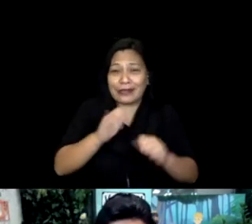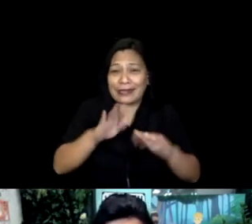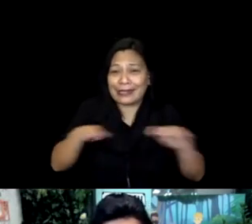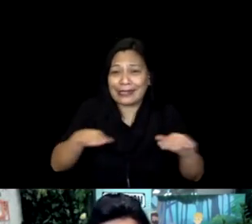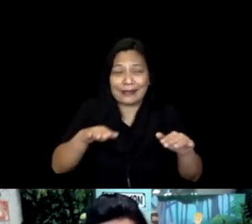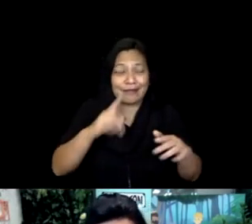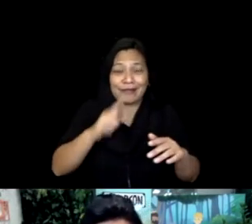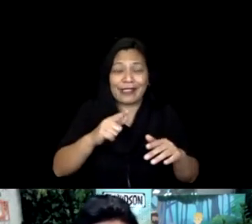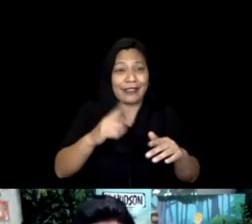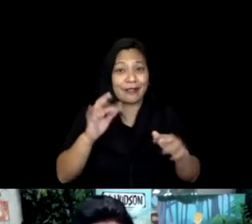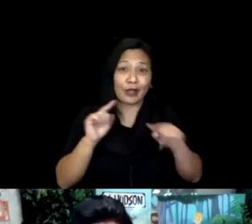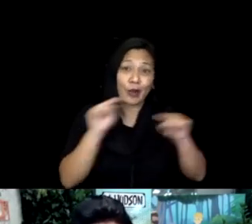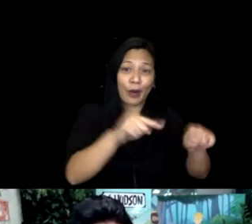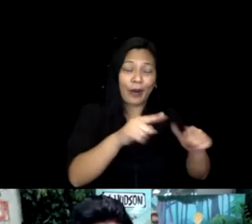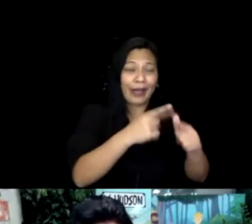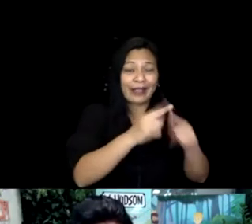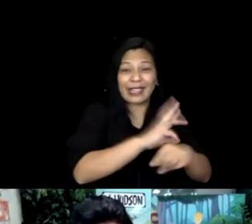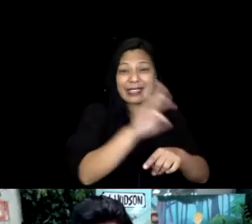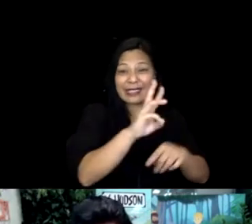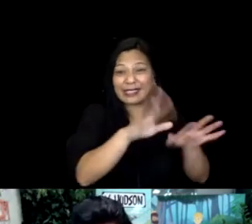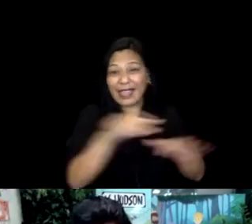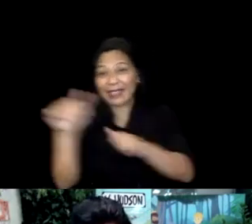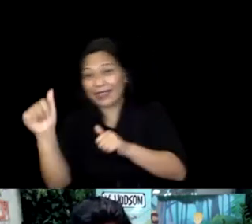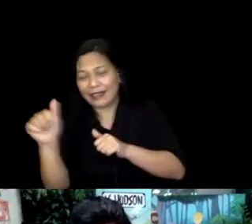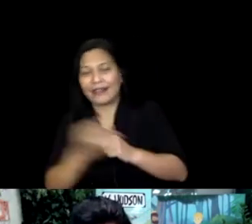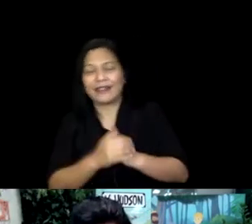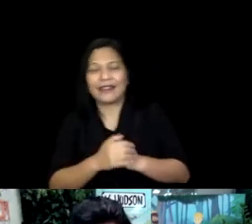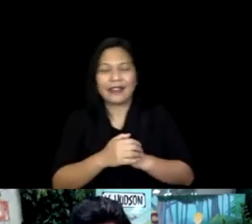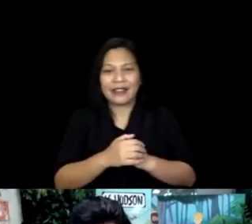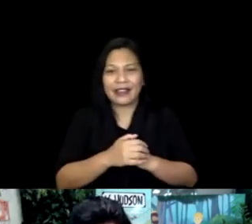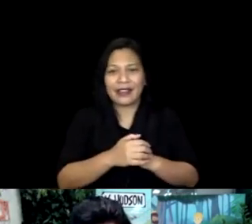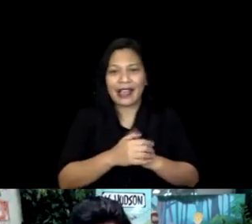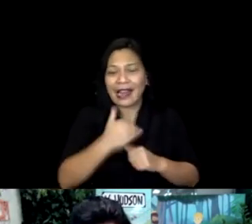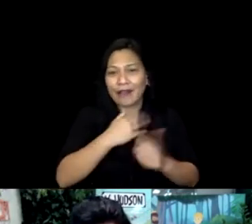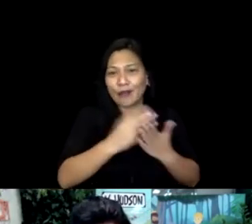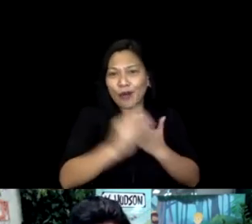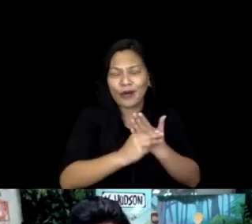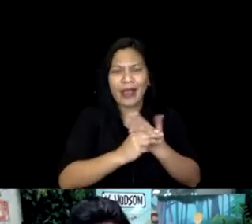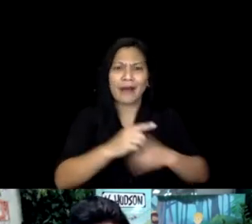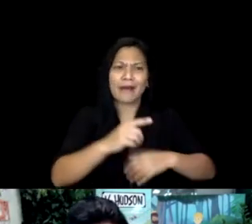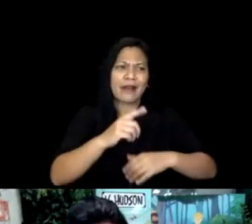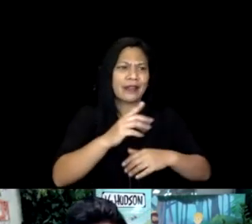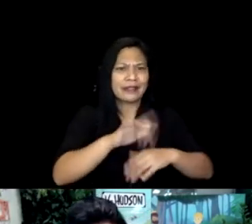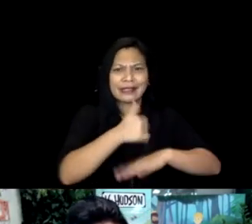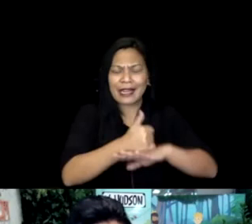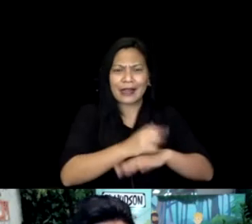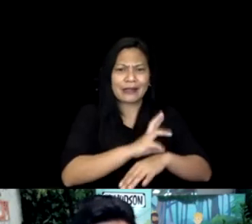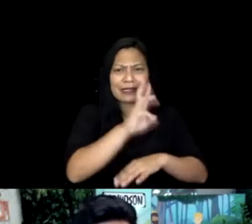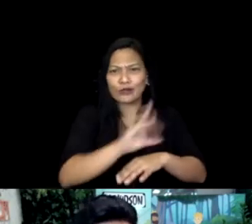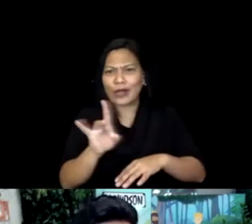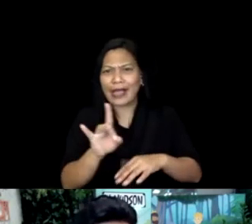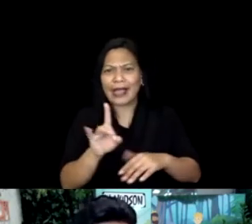and we would start programming at like 6 to 8. And we'd have to be out very strictly, and you know there was like a lot